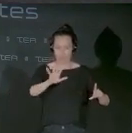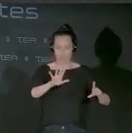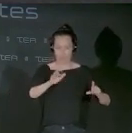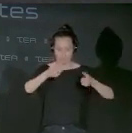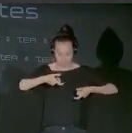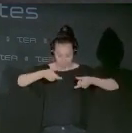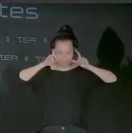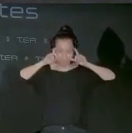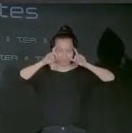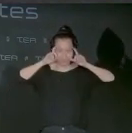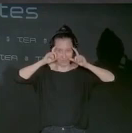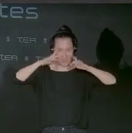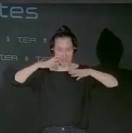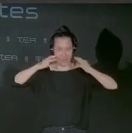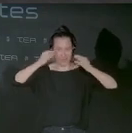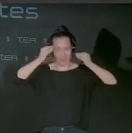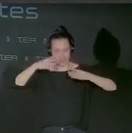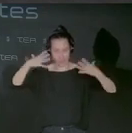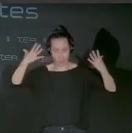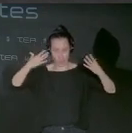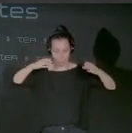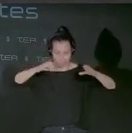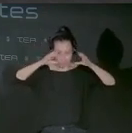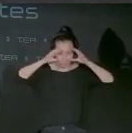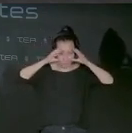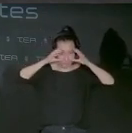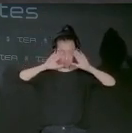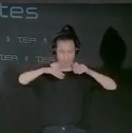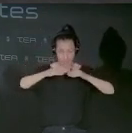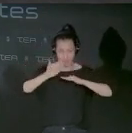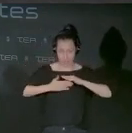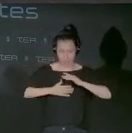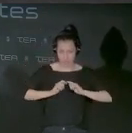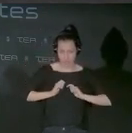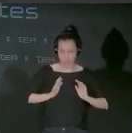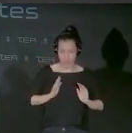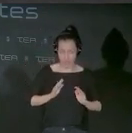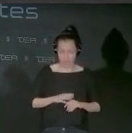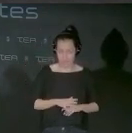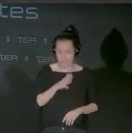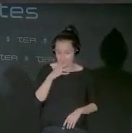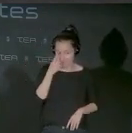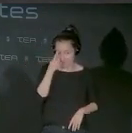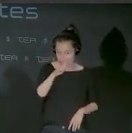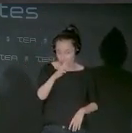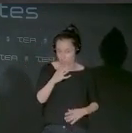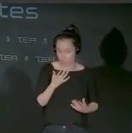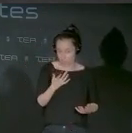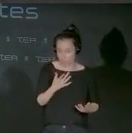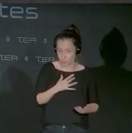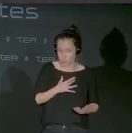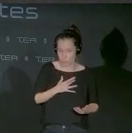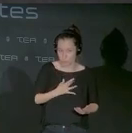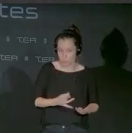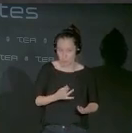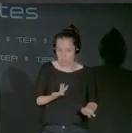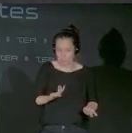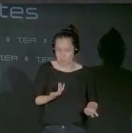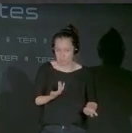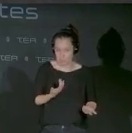they have limitations, and we all agree that those limitations can be ignored. We say that, oh, you kicked me. Well, I didn't.